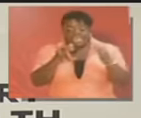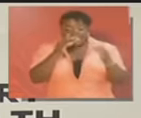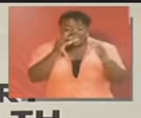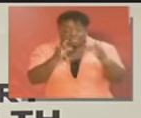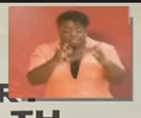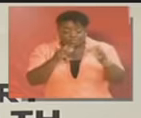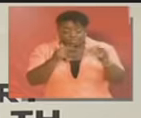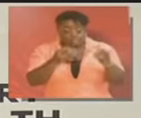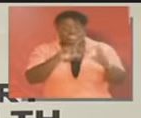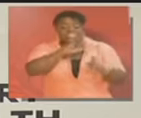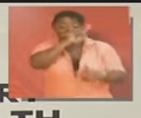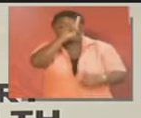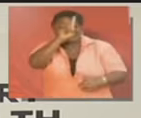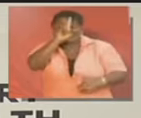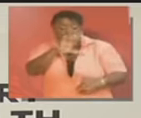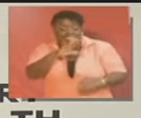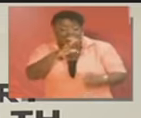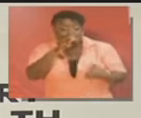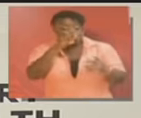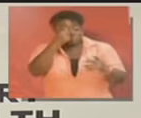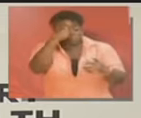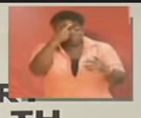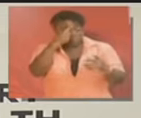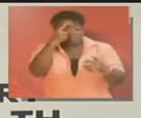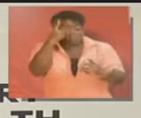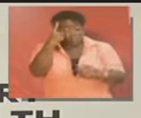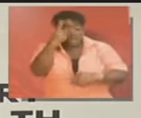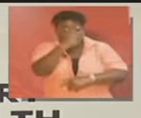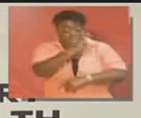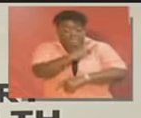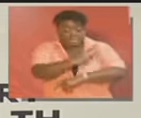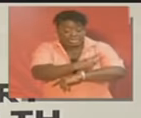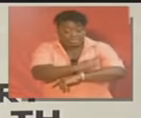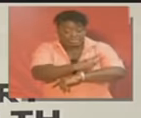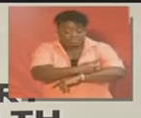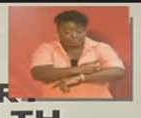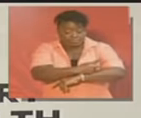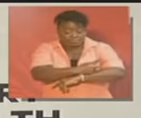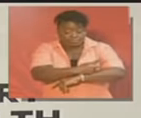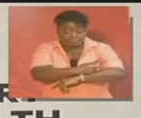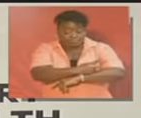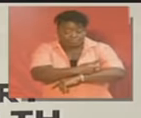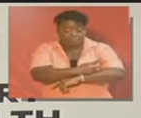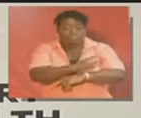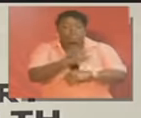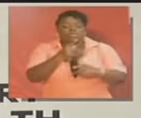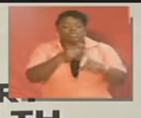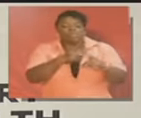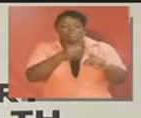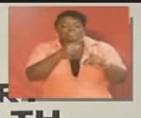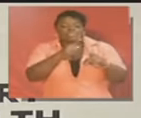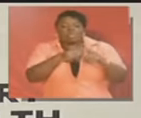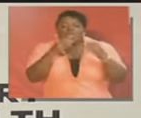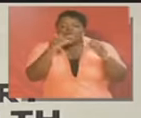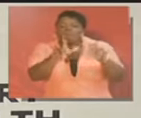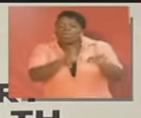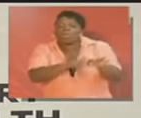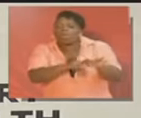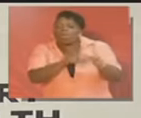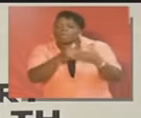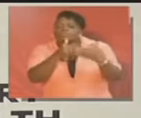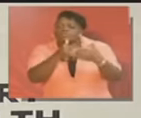we do samples, especially to get larger and larger numbers of samples coming in, what we give you at the bottom is the date